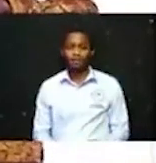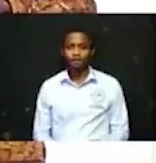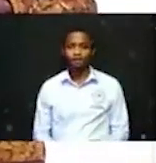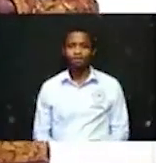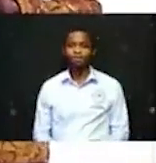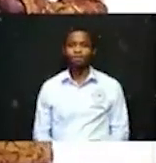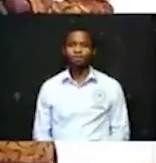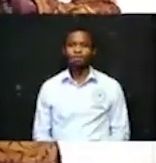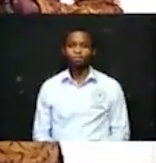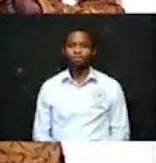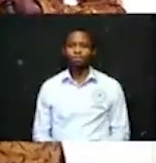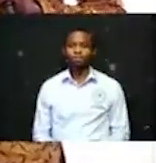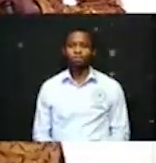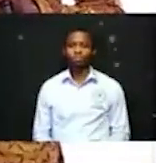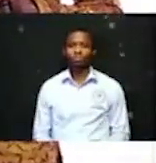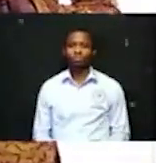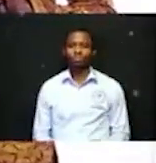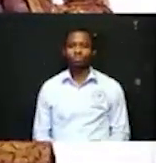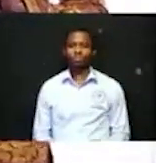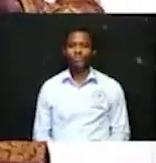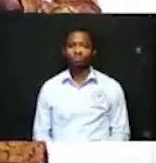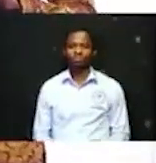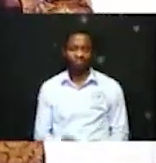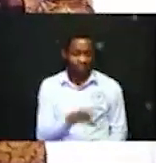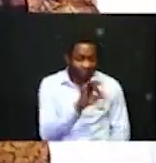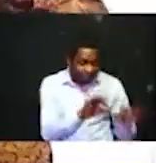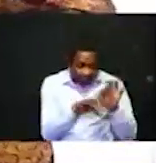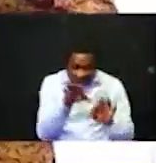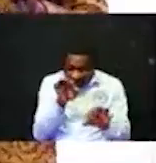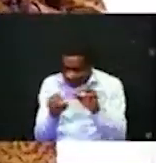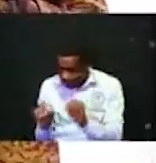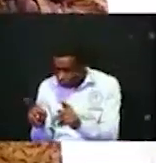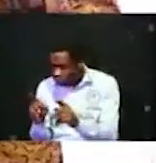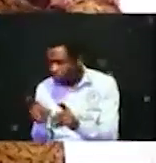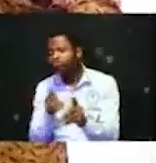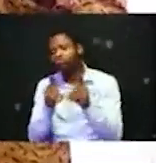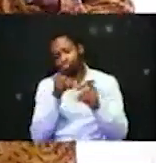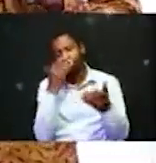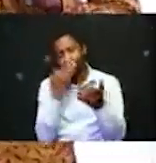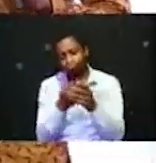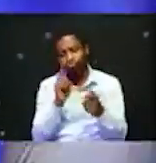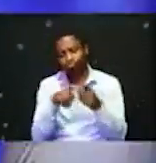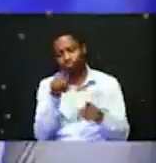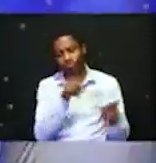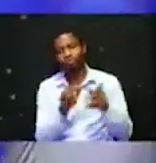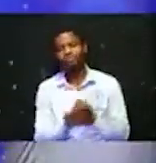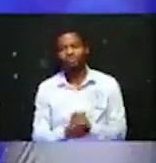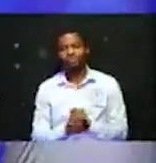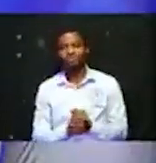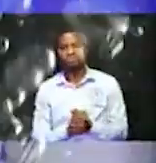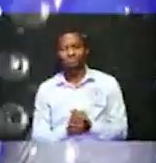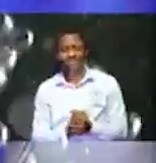no. Find opportunities and do good. Bomodia hwehwa kwenya soronko na ye papa. And then that